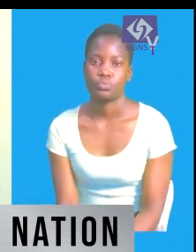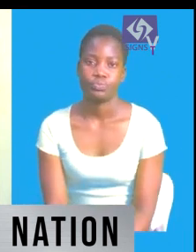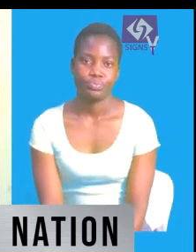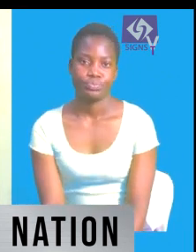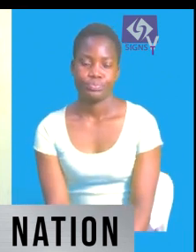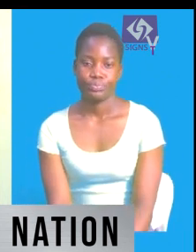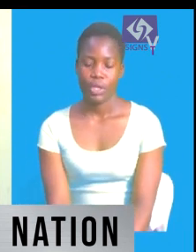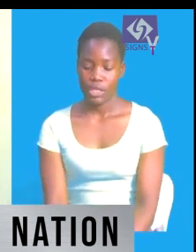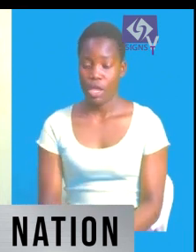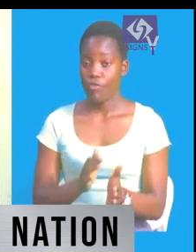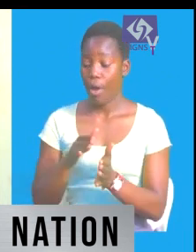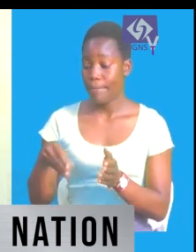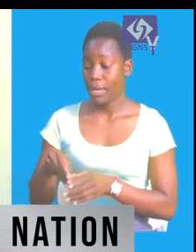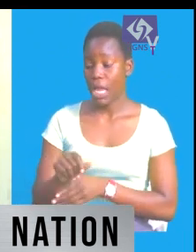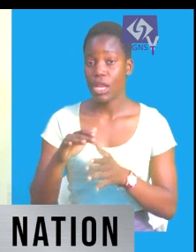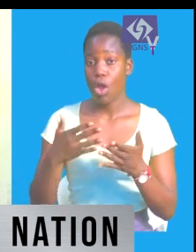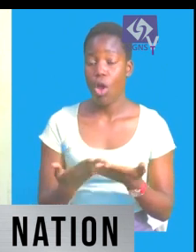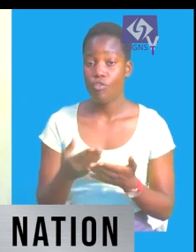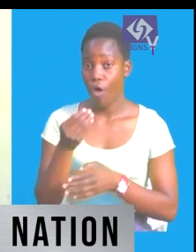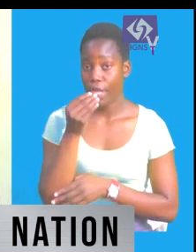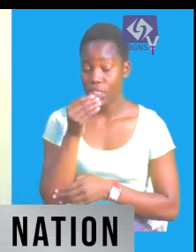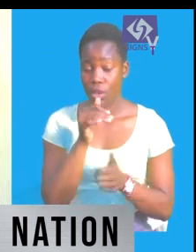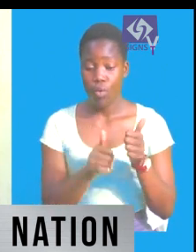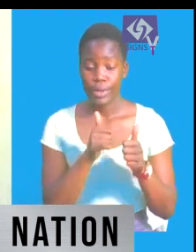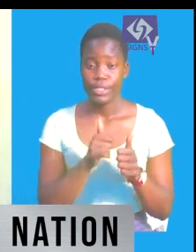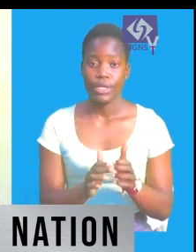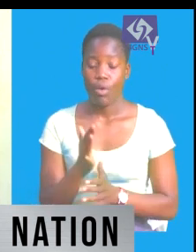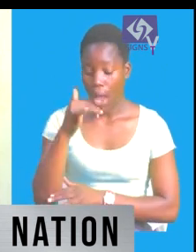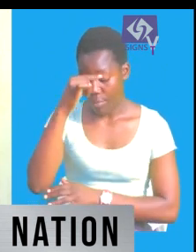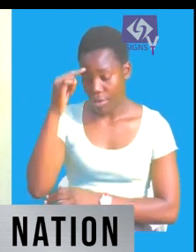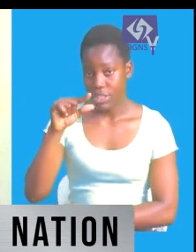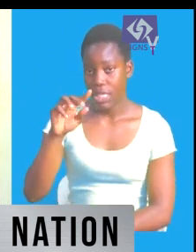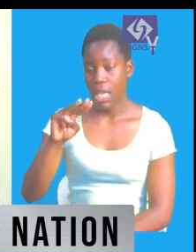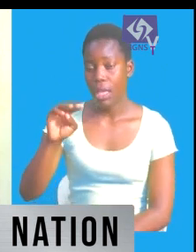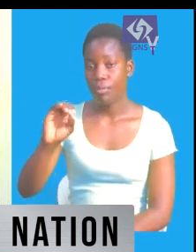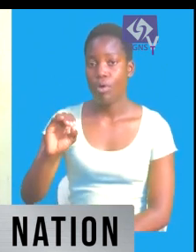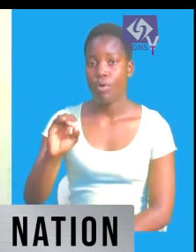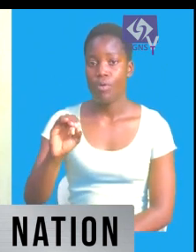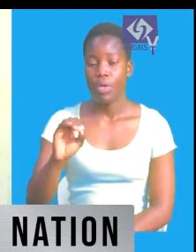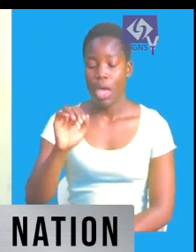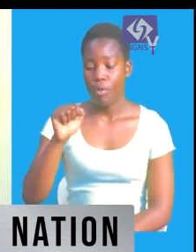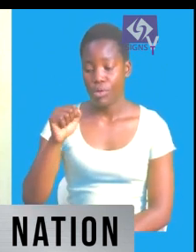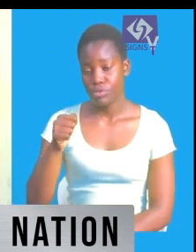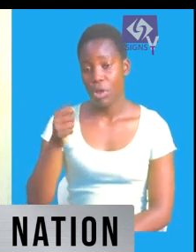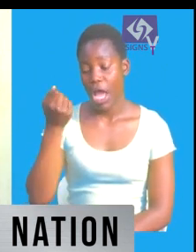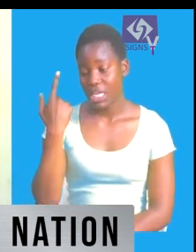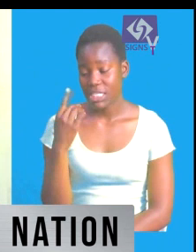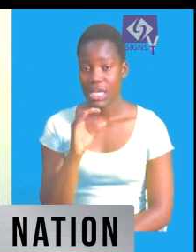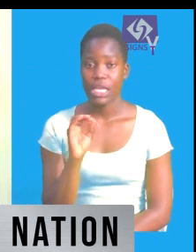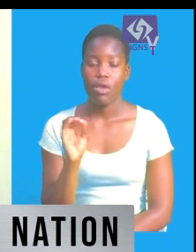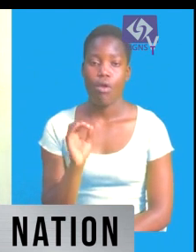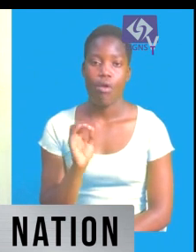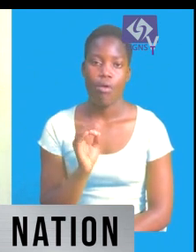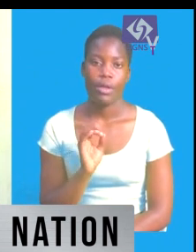is it for planting or for consumption? Because GMO, we might not be understanding it,